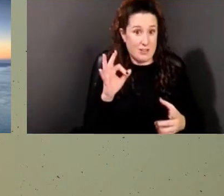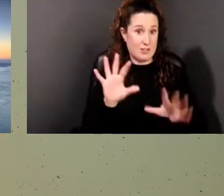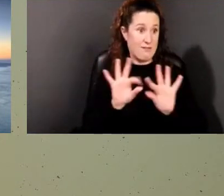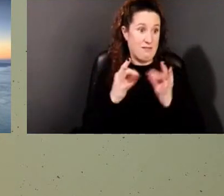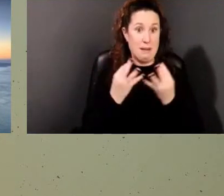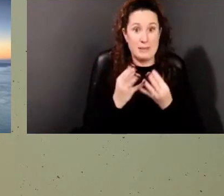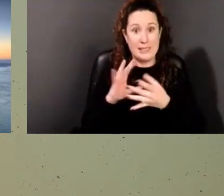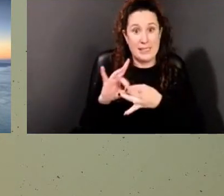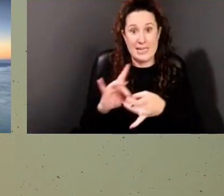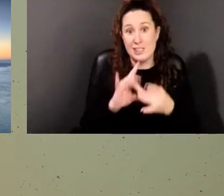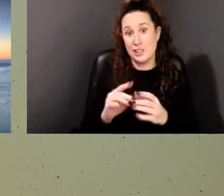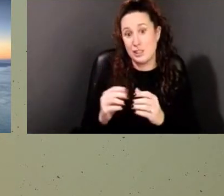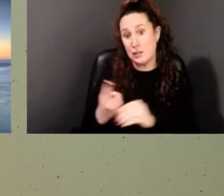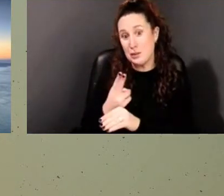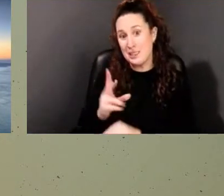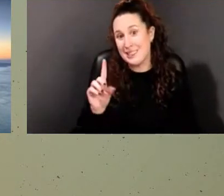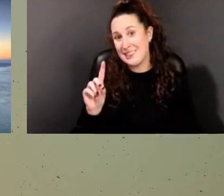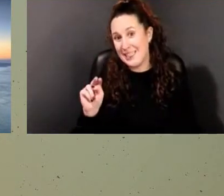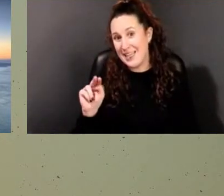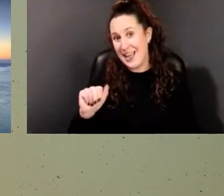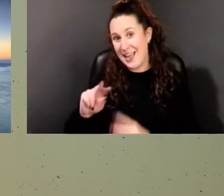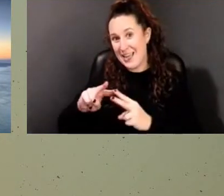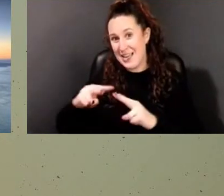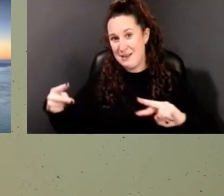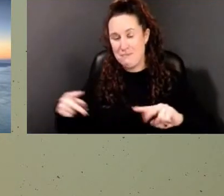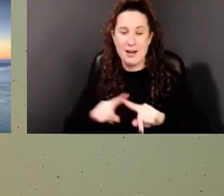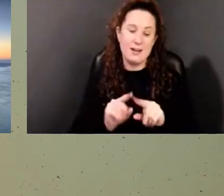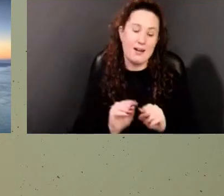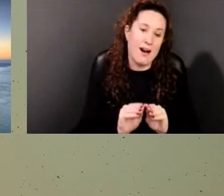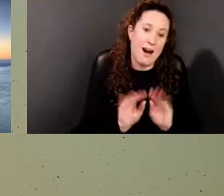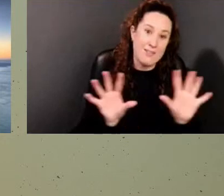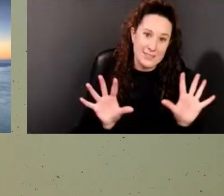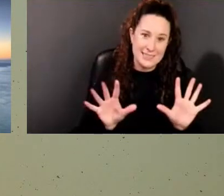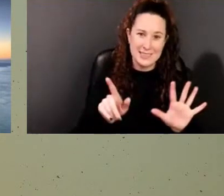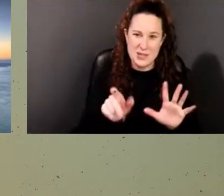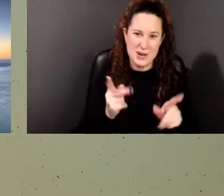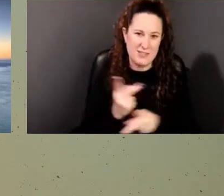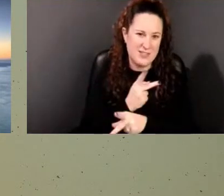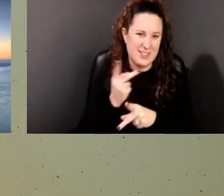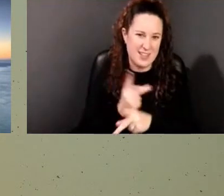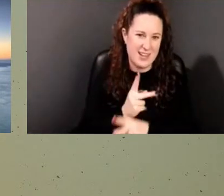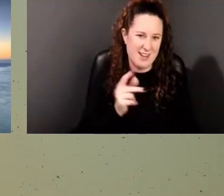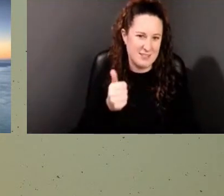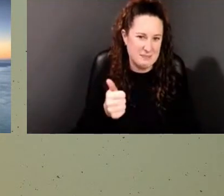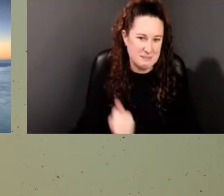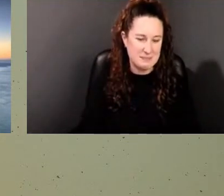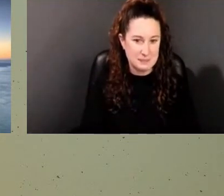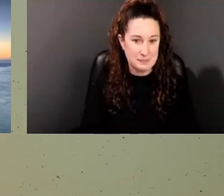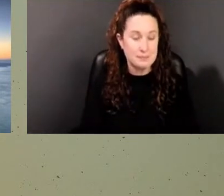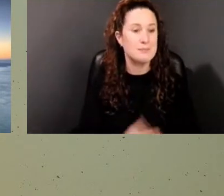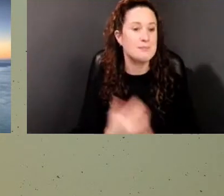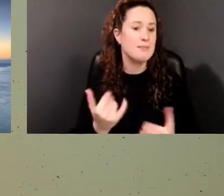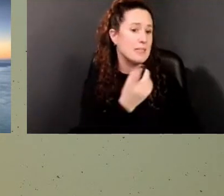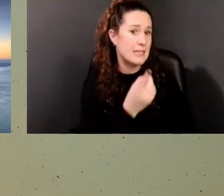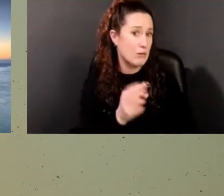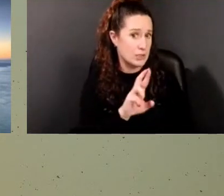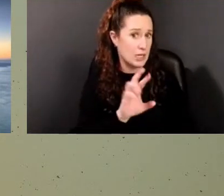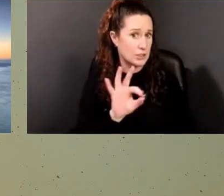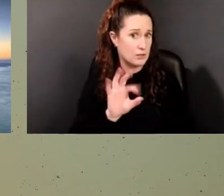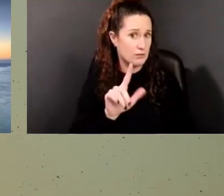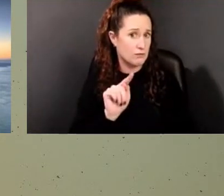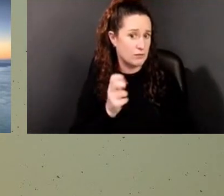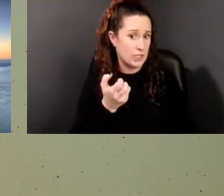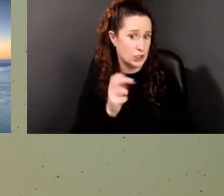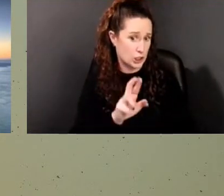through DNA, but obviously something we'll have to sort out. So Dr. Fletcher, help us understand what we